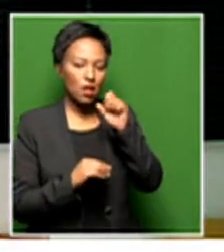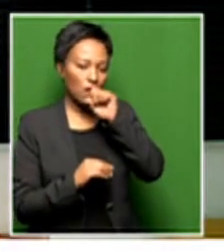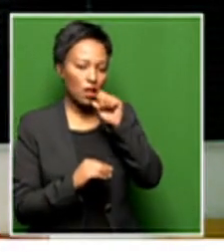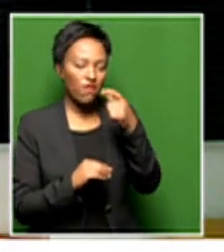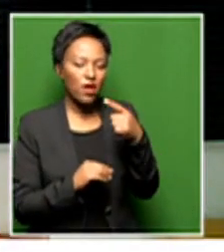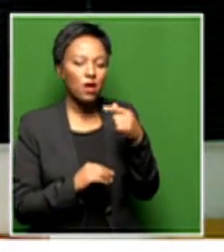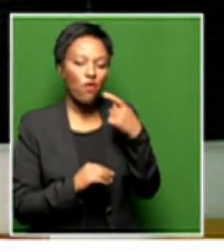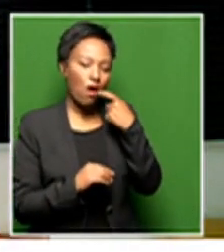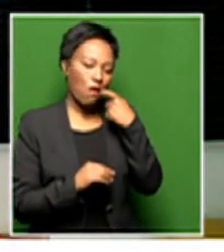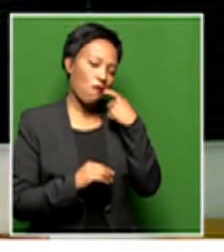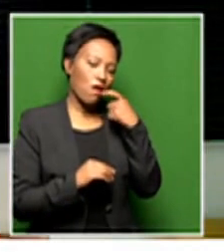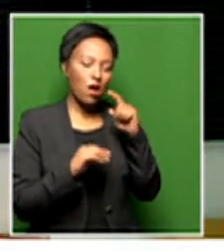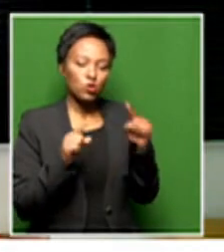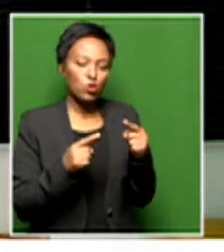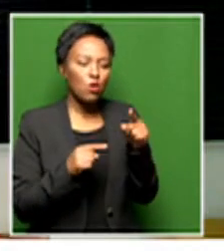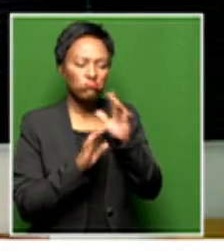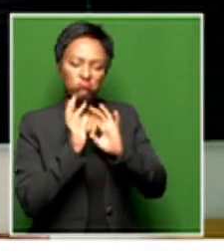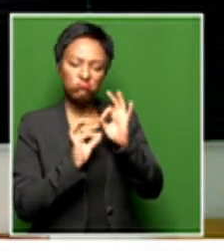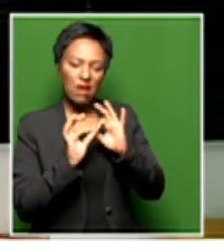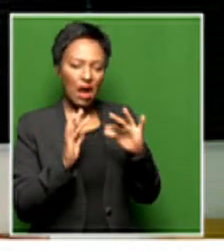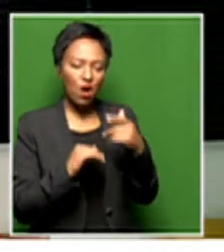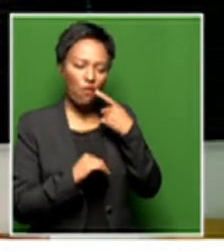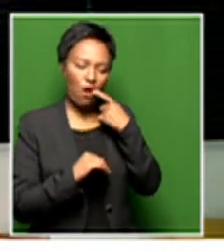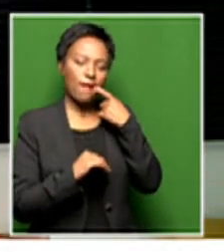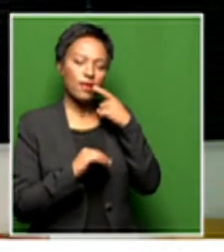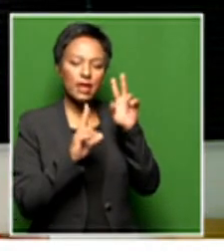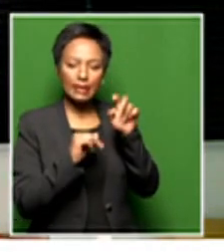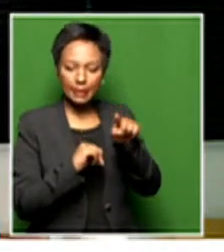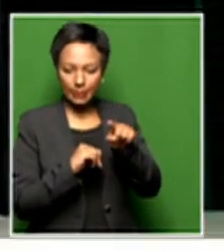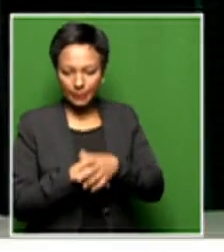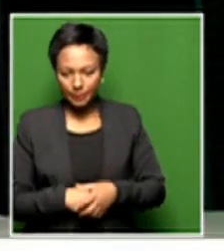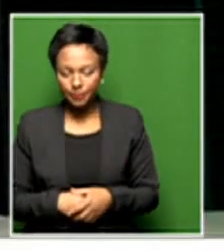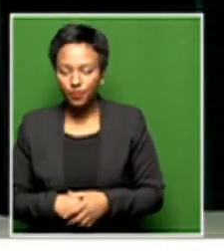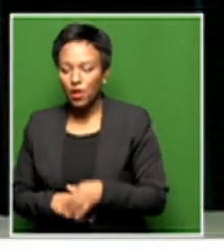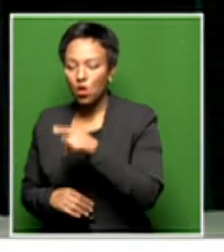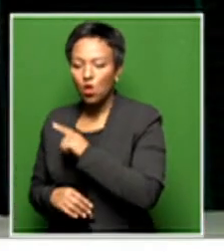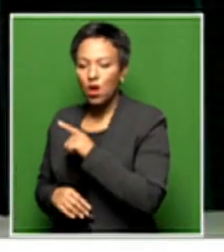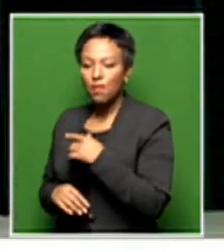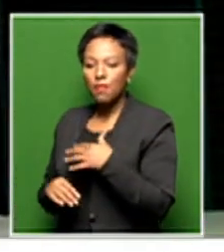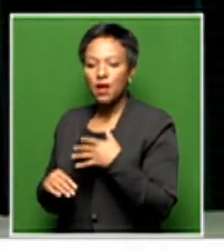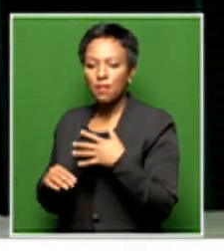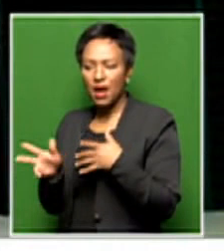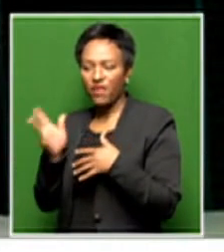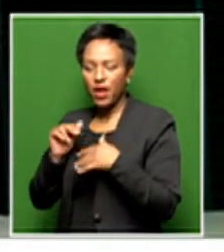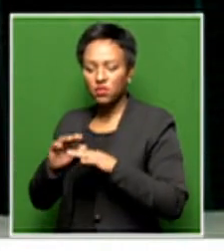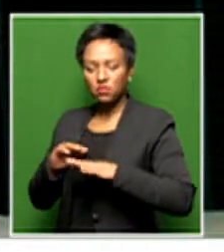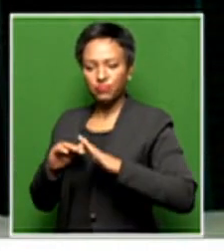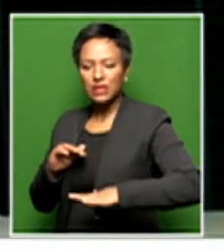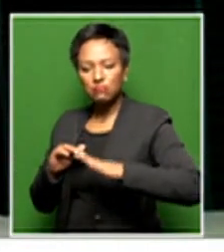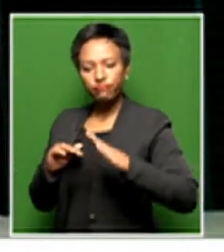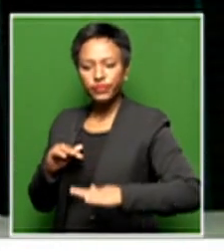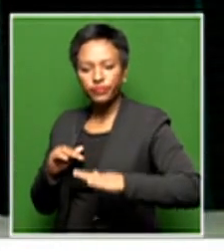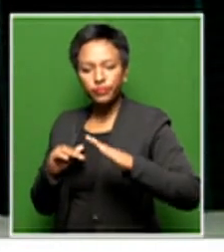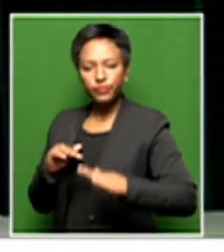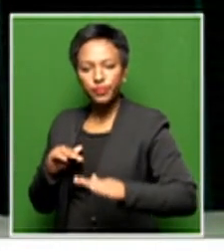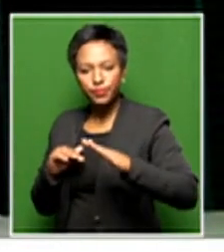inspiration behind that song. Okay, so when I heard the beat, because I always have to love the beat, when I heard the beat, the first emotion that came to